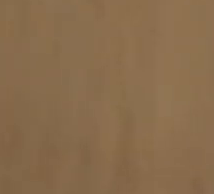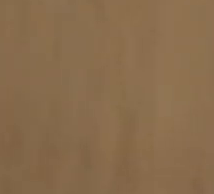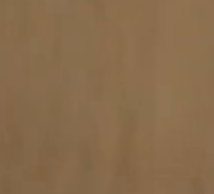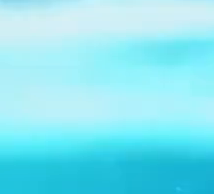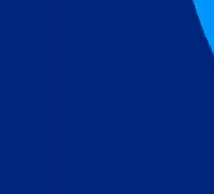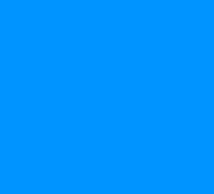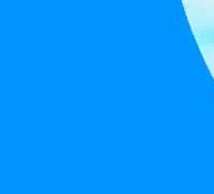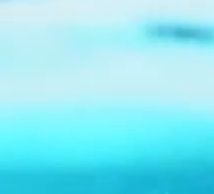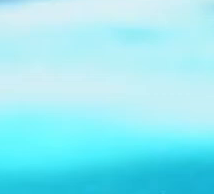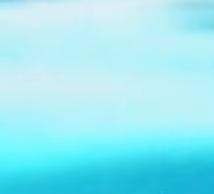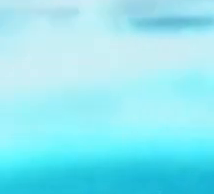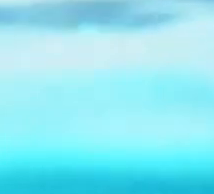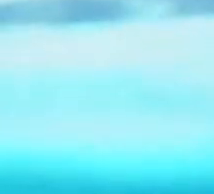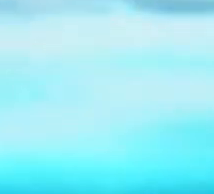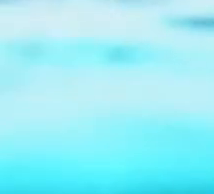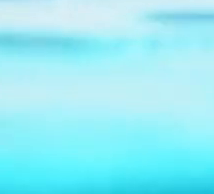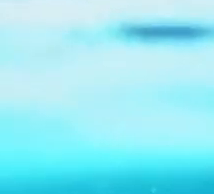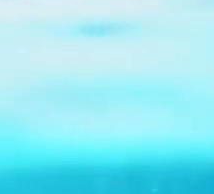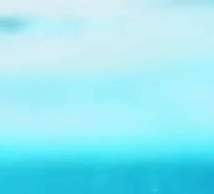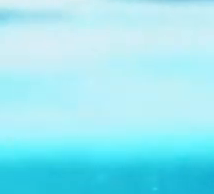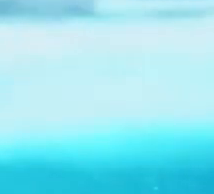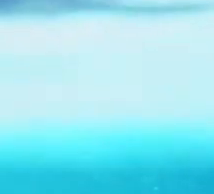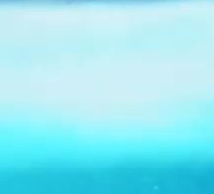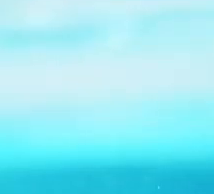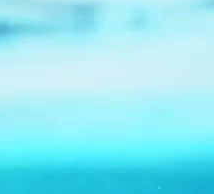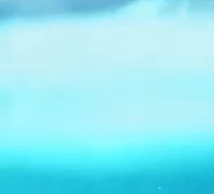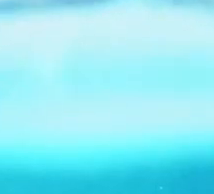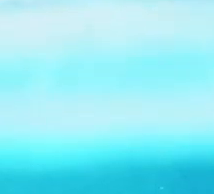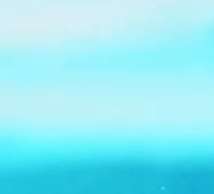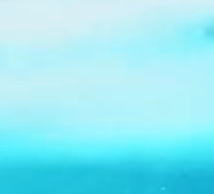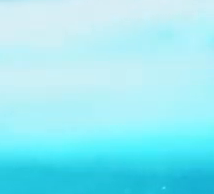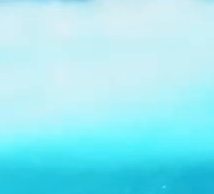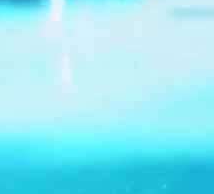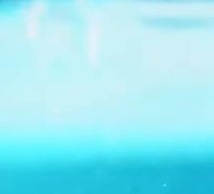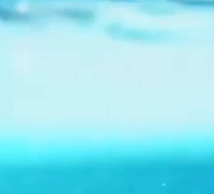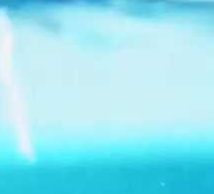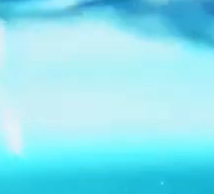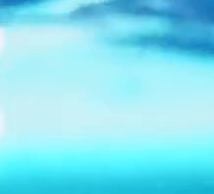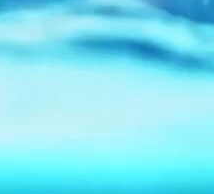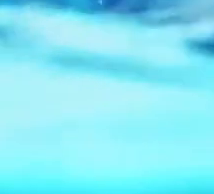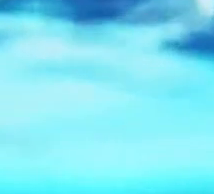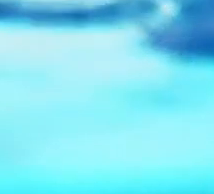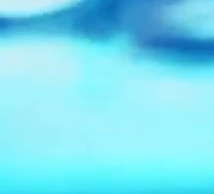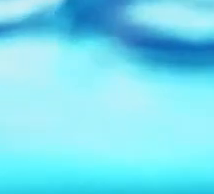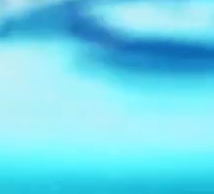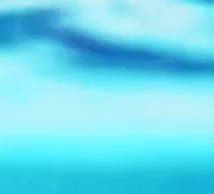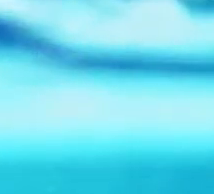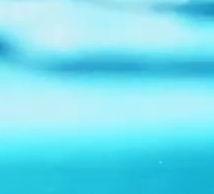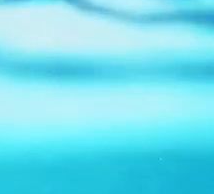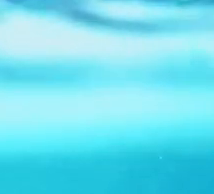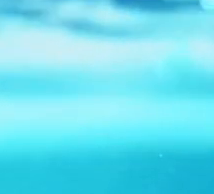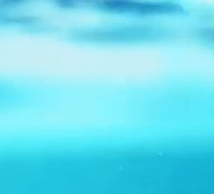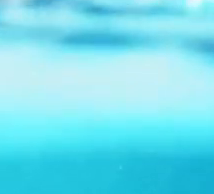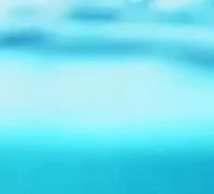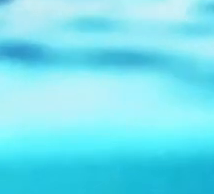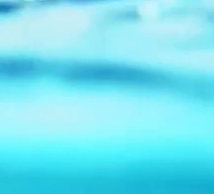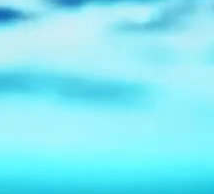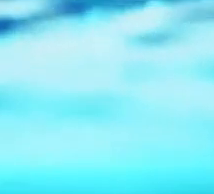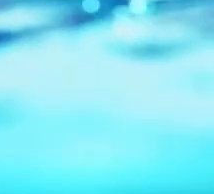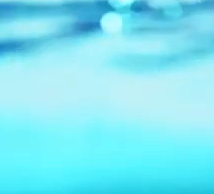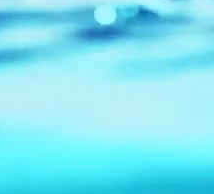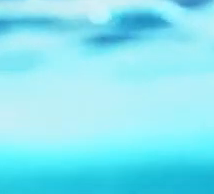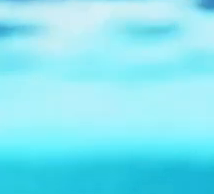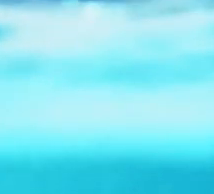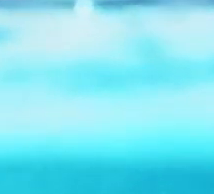Having water woes? Gold's Water Technology is the solution this dry season. Kelvin Ghani Enterprises introduces our range of Gold pumps